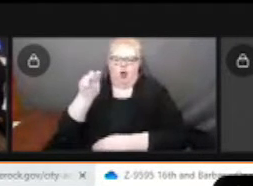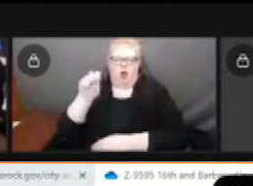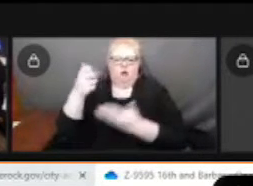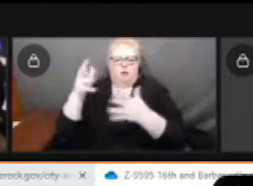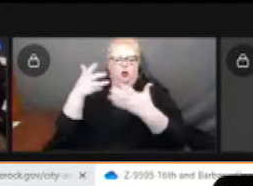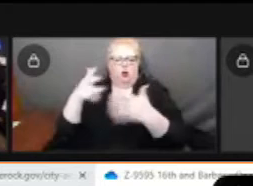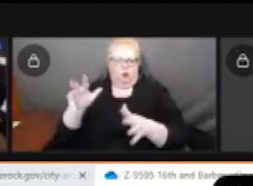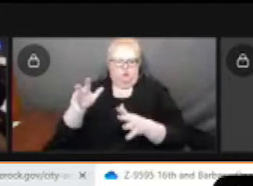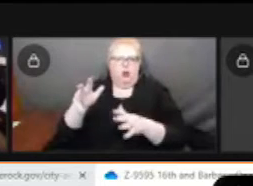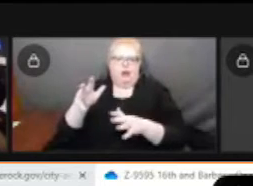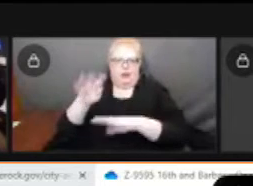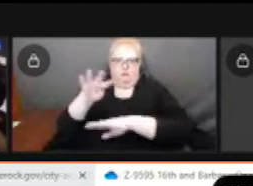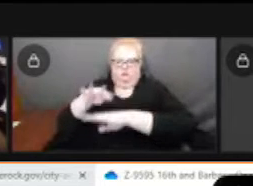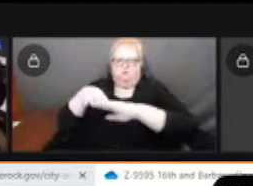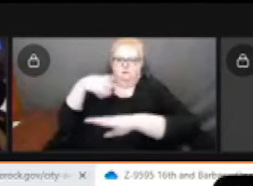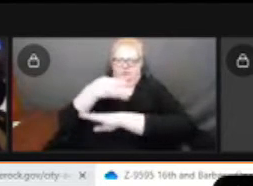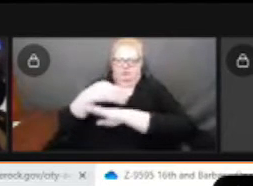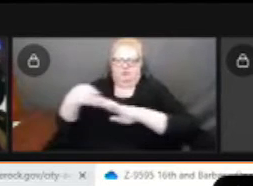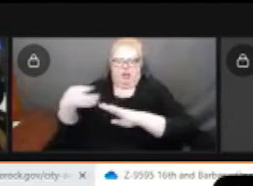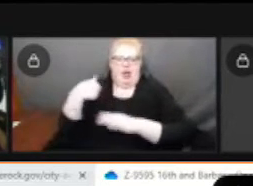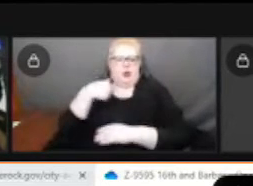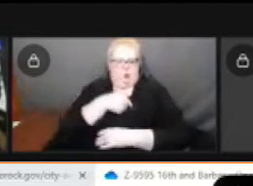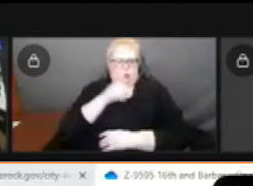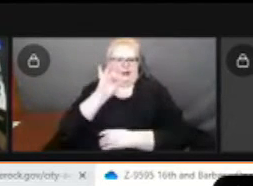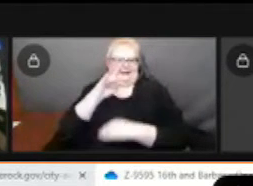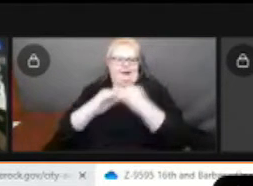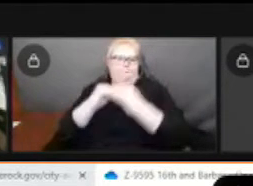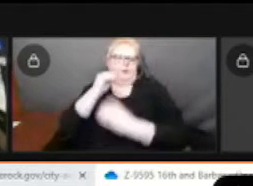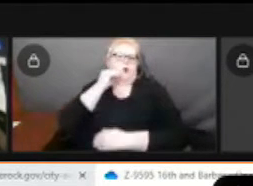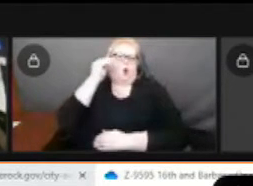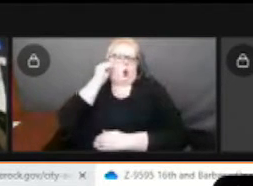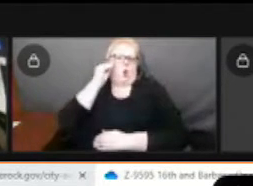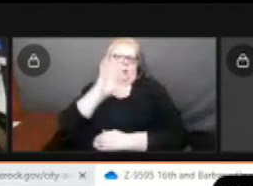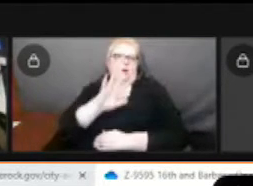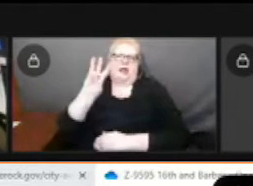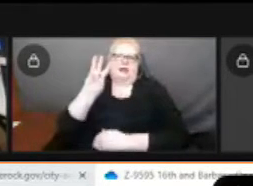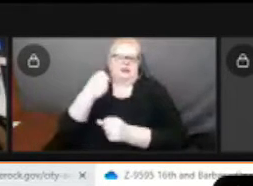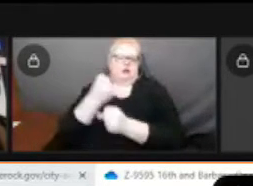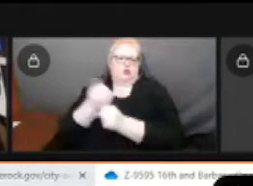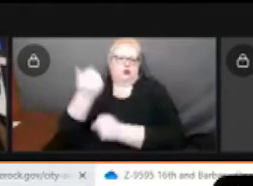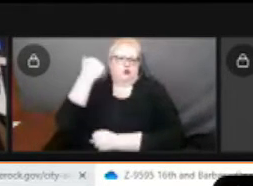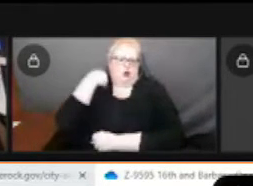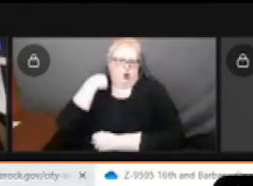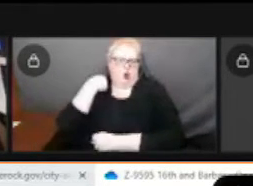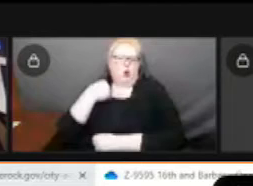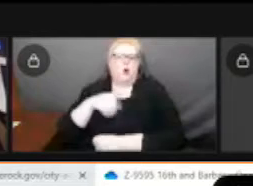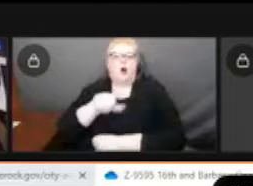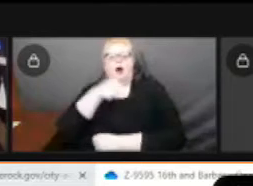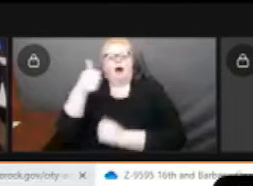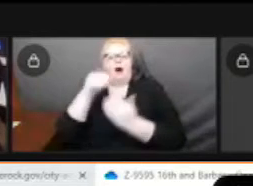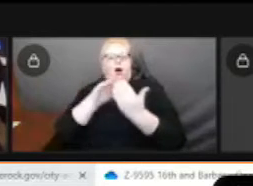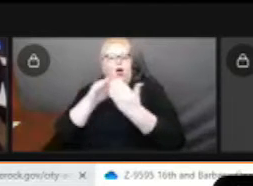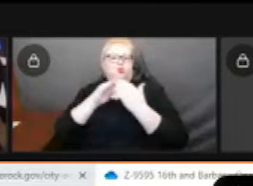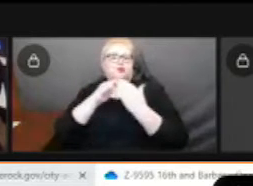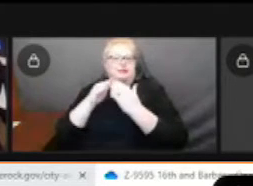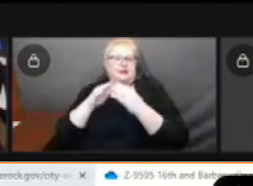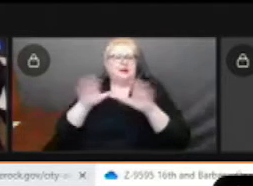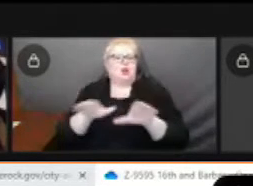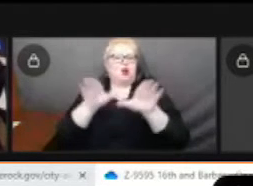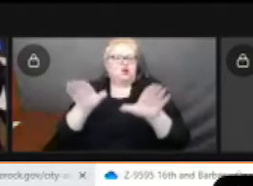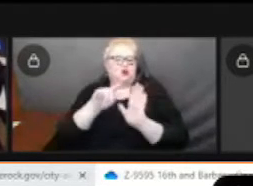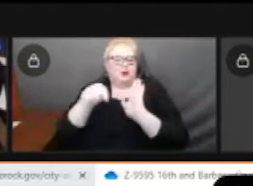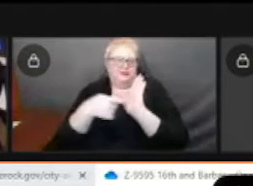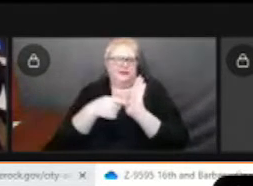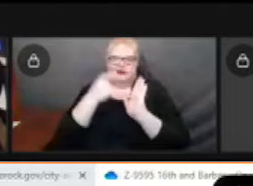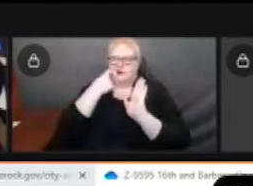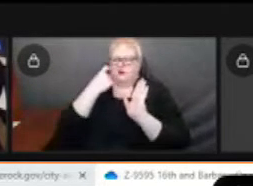built a home on one about 6 years ago. Additionally, they're doing this in other cities. There was something in the